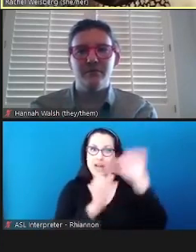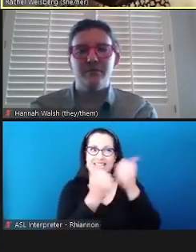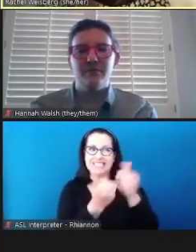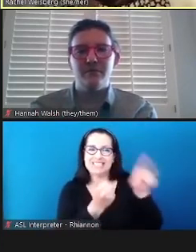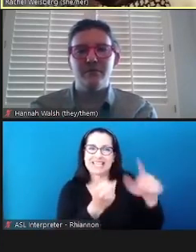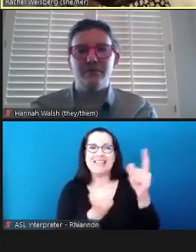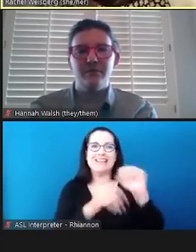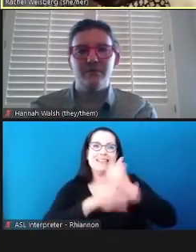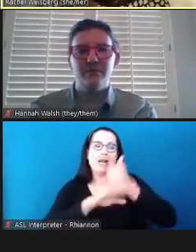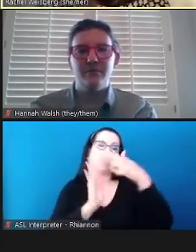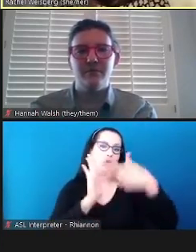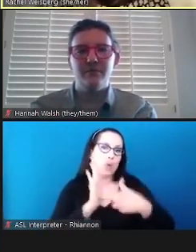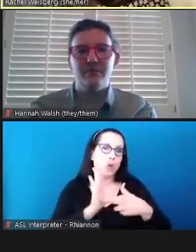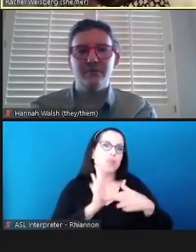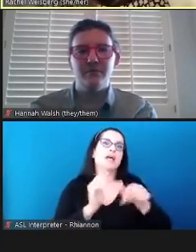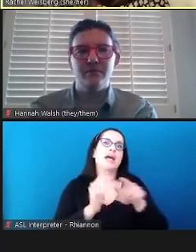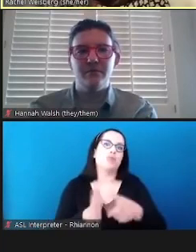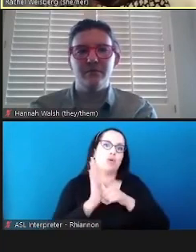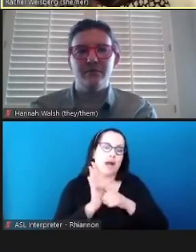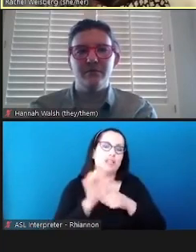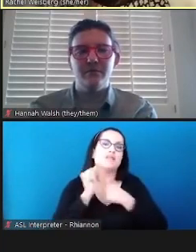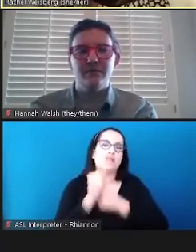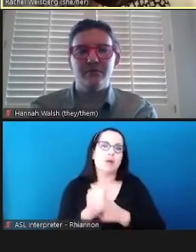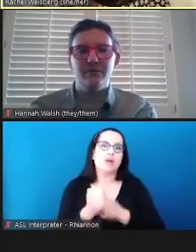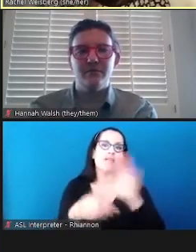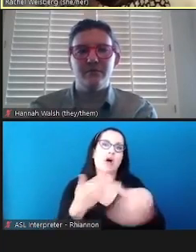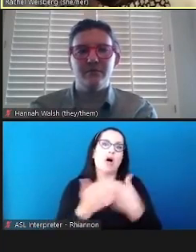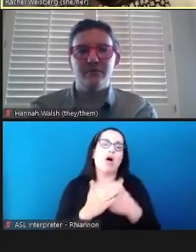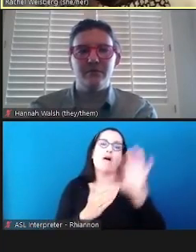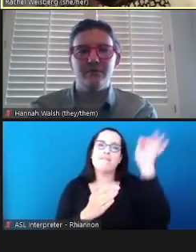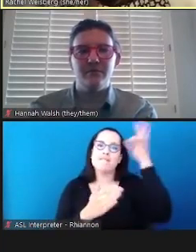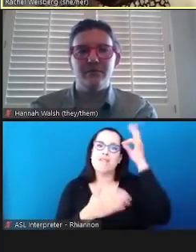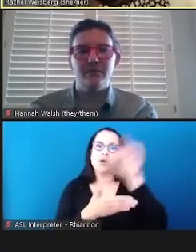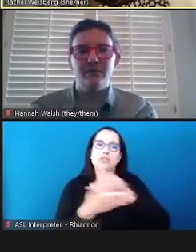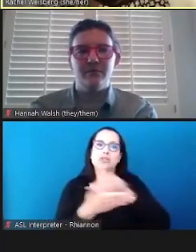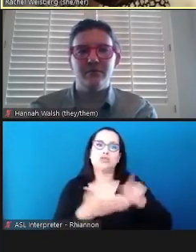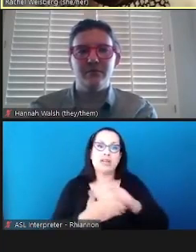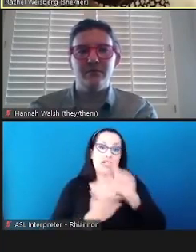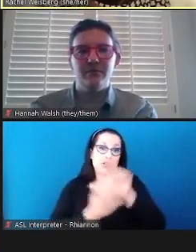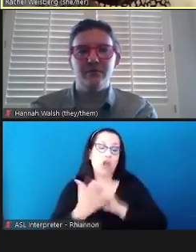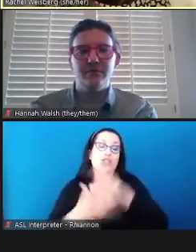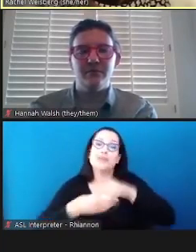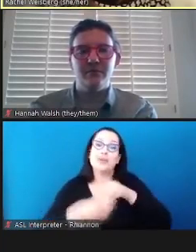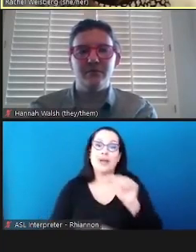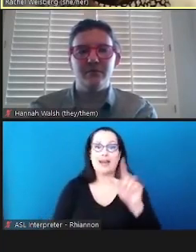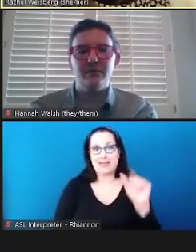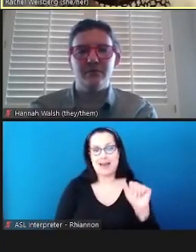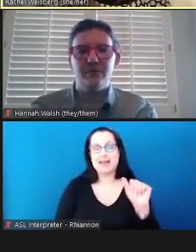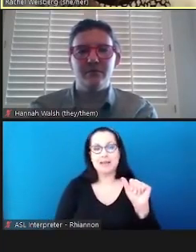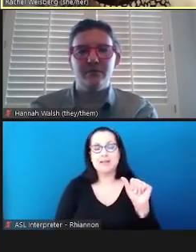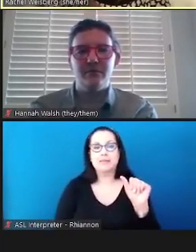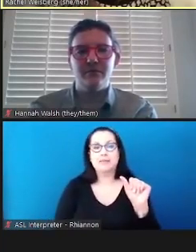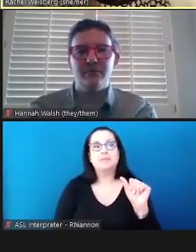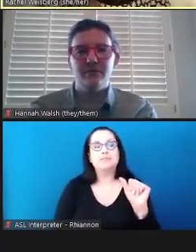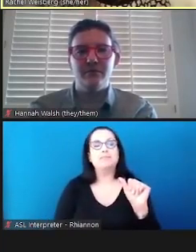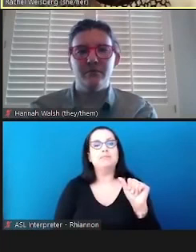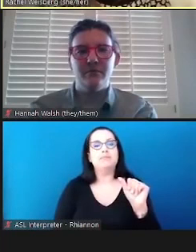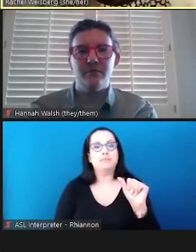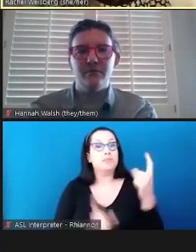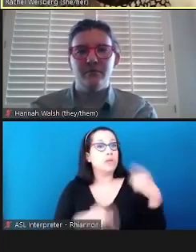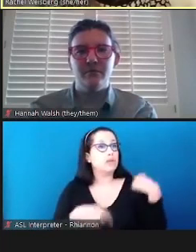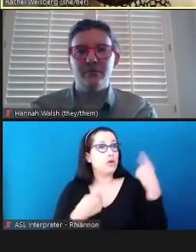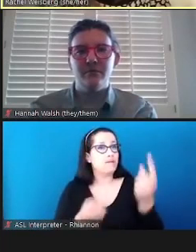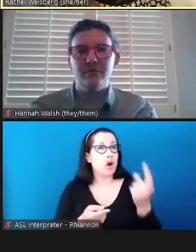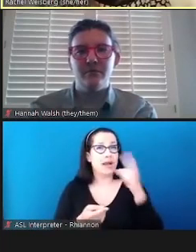and enforces all federal anti-discrimination laws, including the ADA. So far, they really have been,